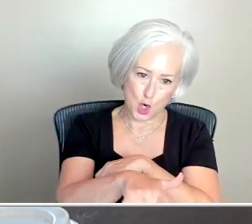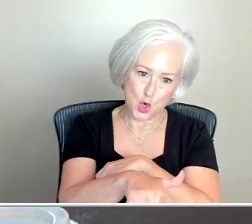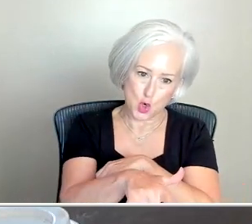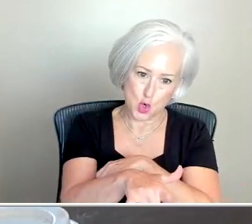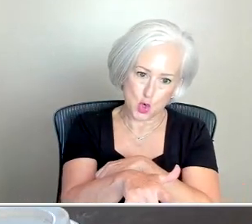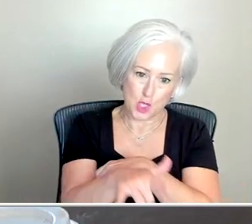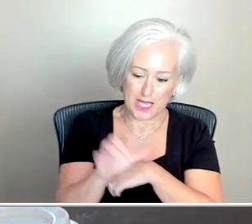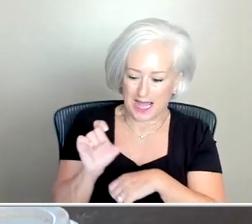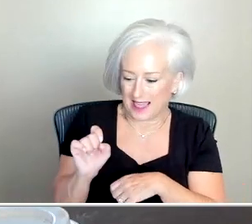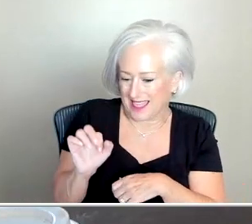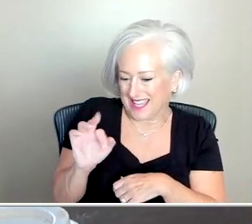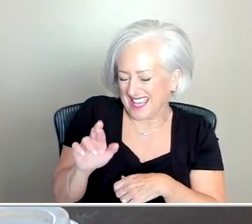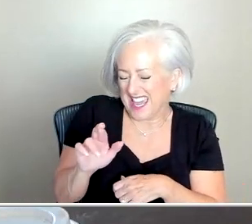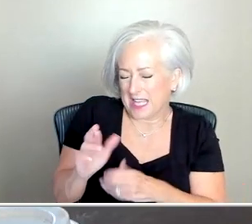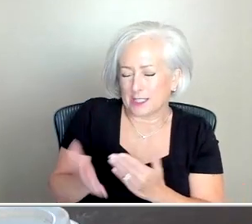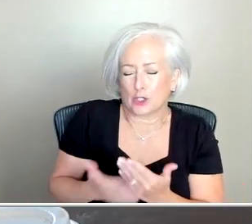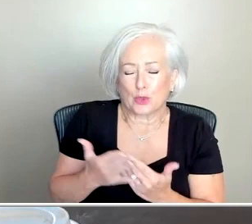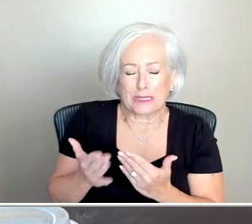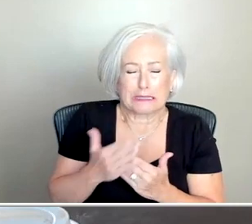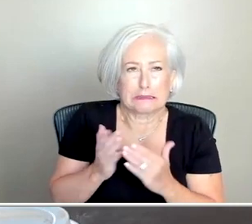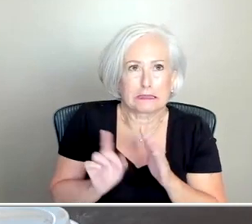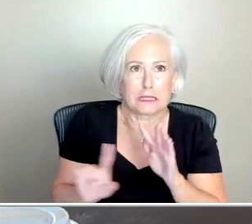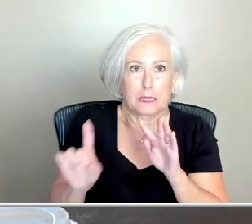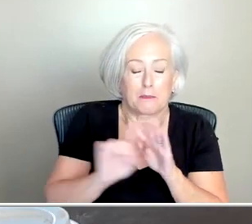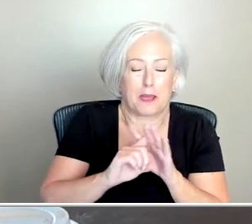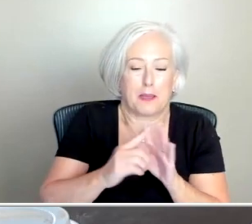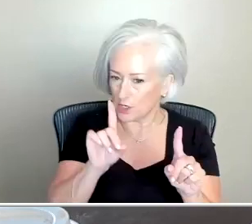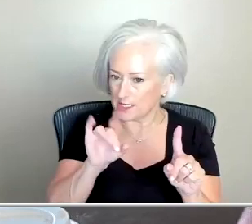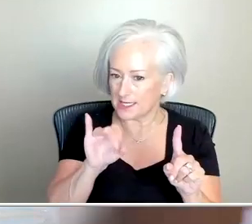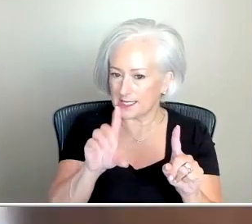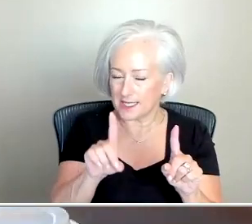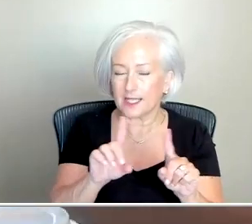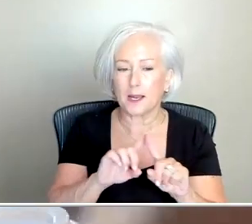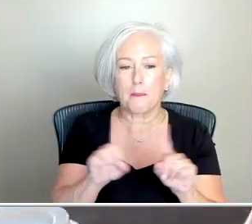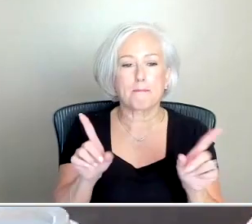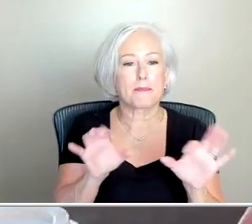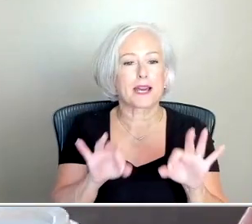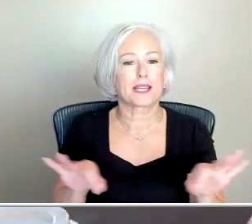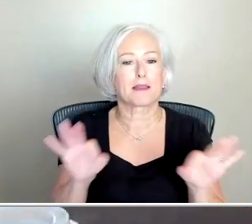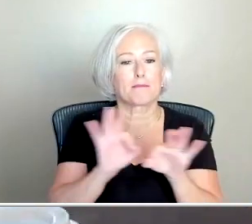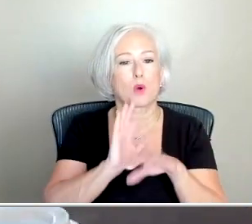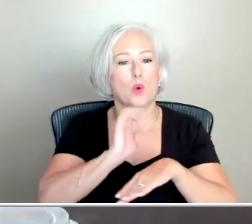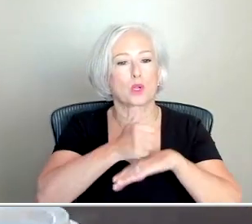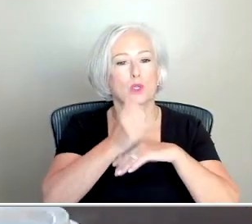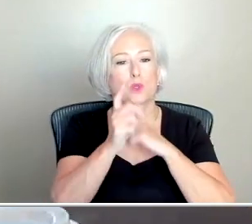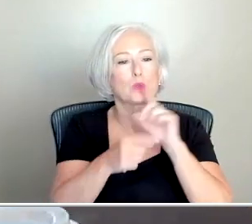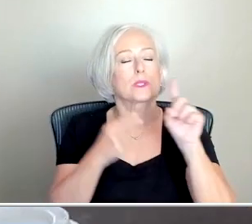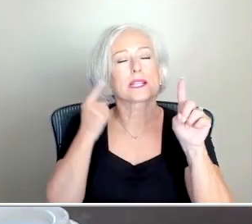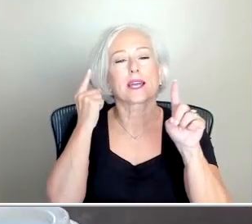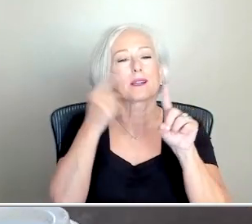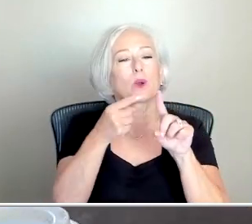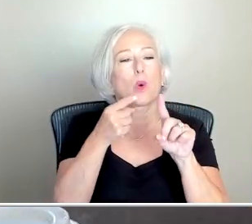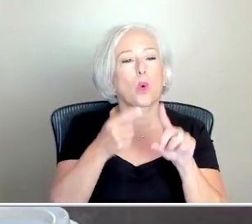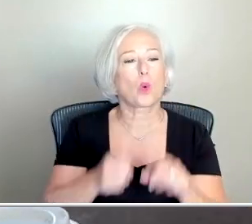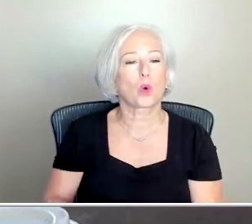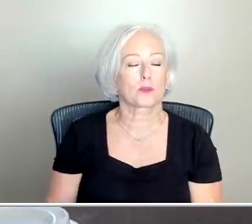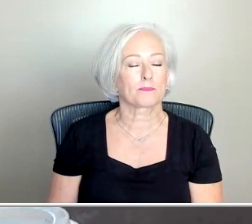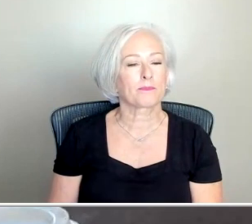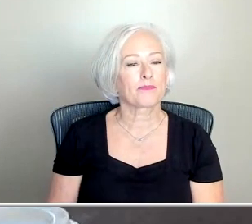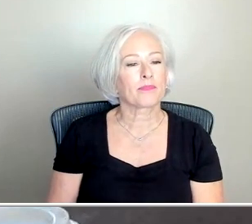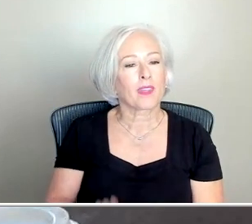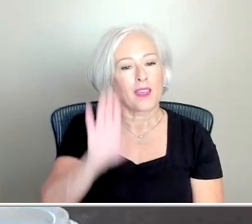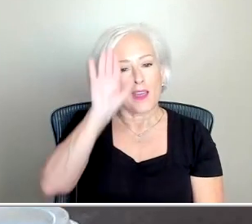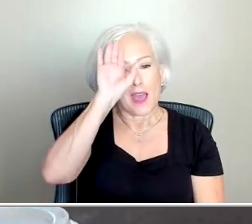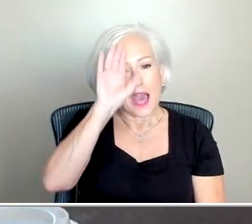come back, and it never did. But I think it's important to set a goal. And I believe it's in this article, Strength